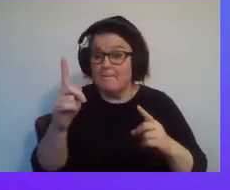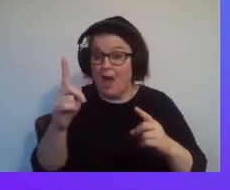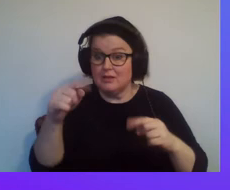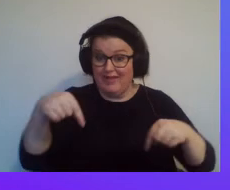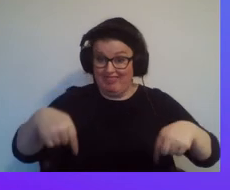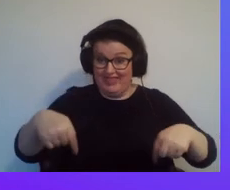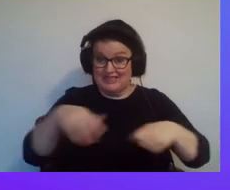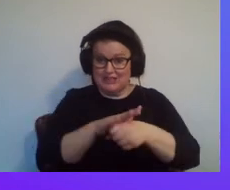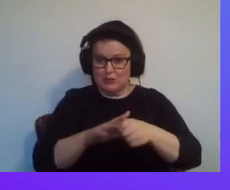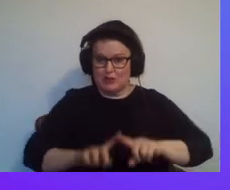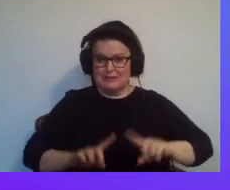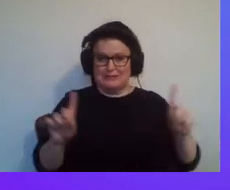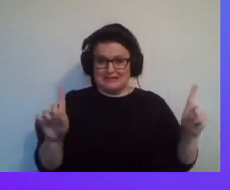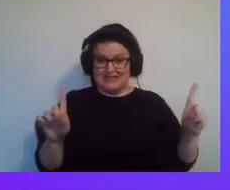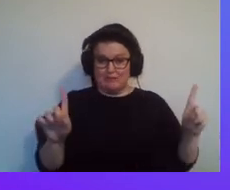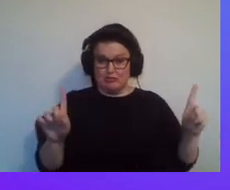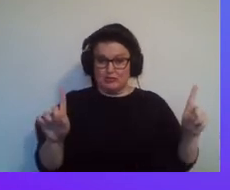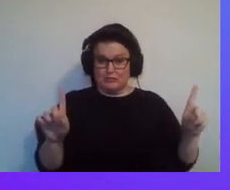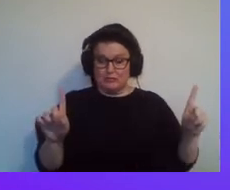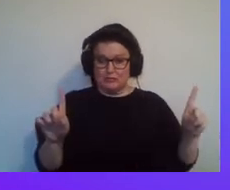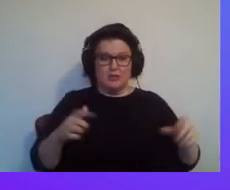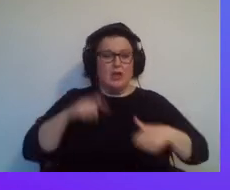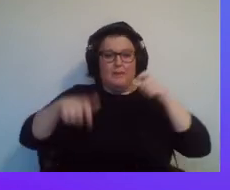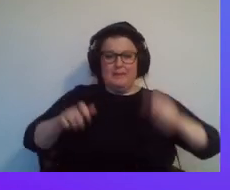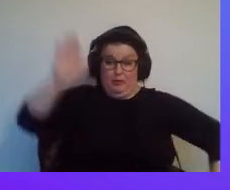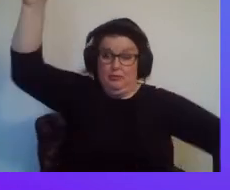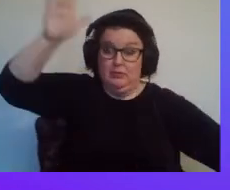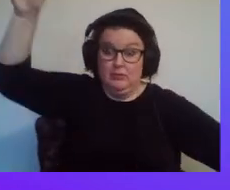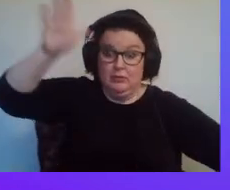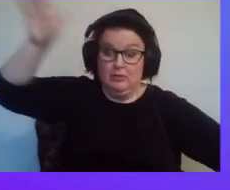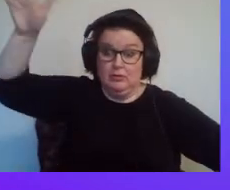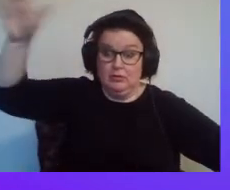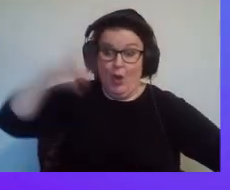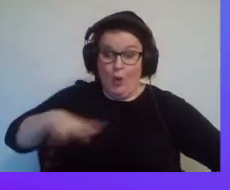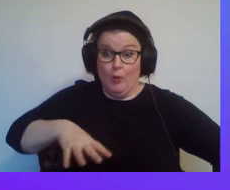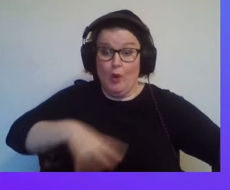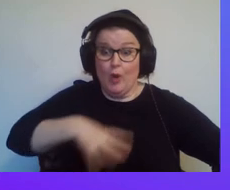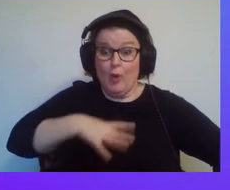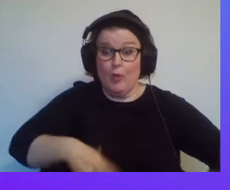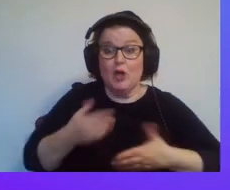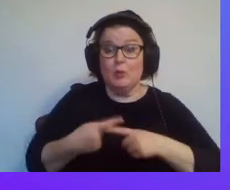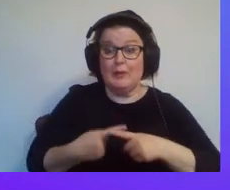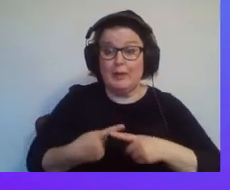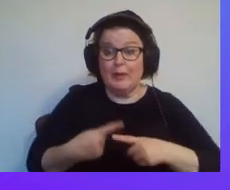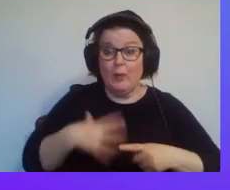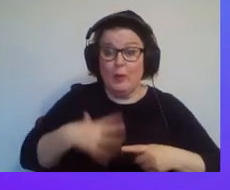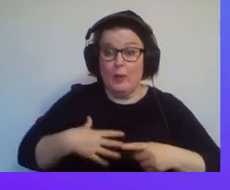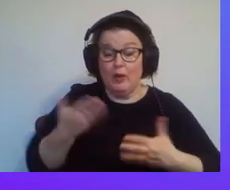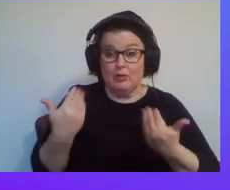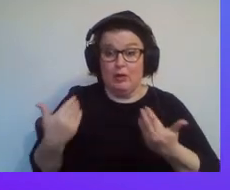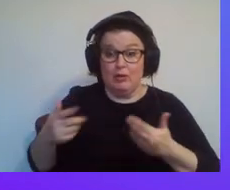a lot of people have stumped up and says, I will be part of the trial. So that's allowed for a lot of the acceleration.